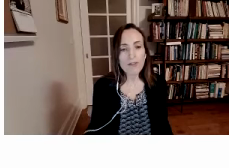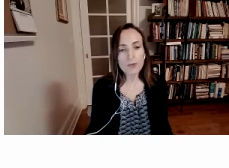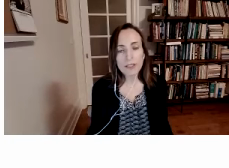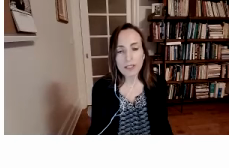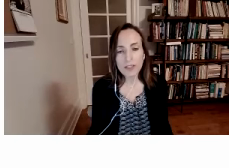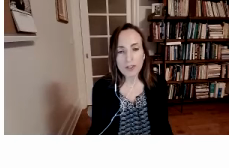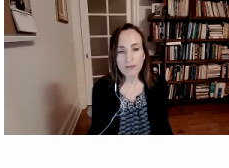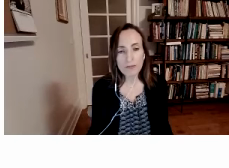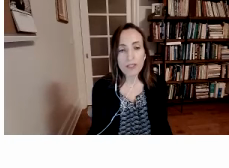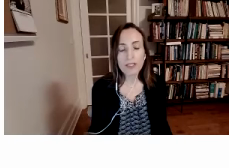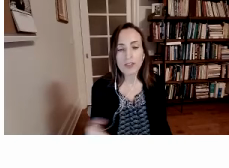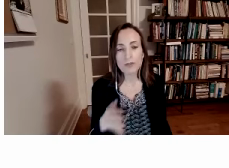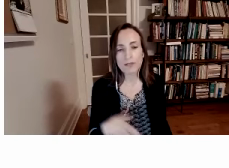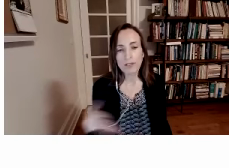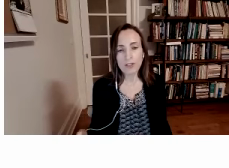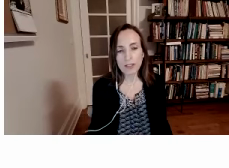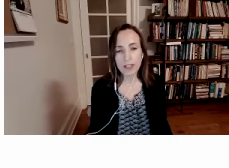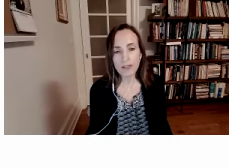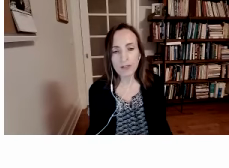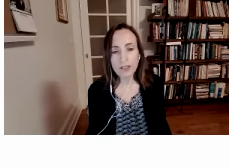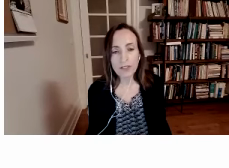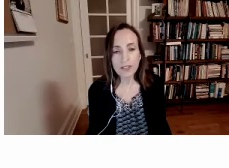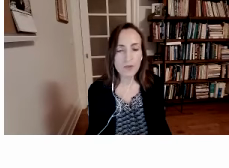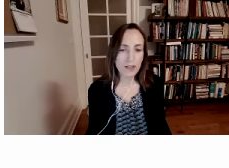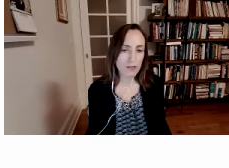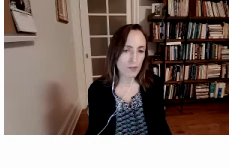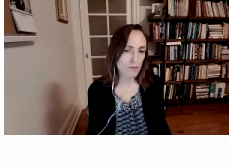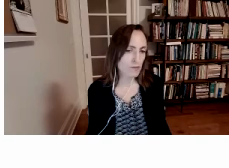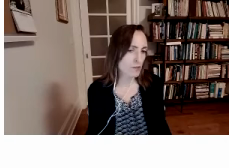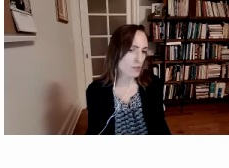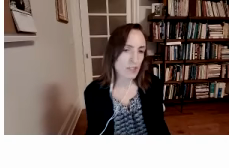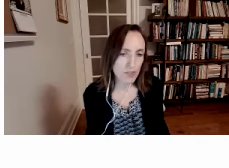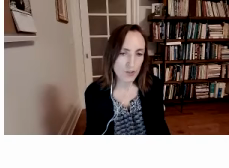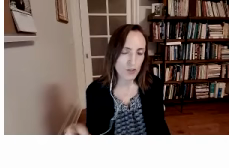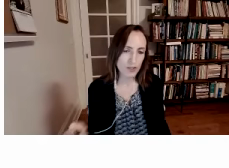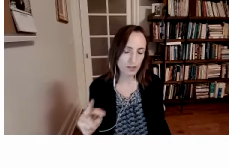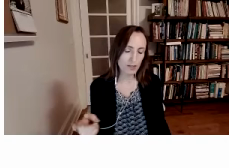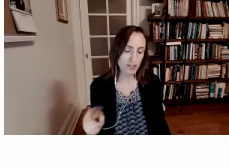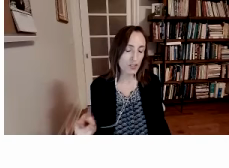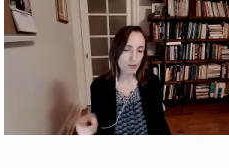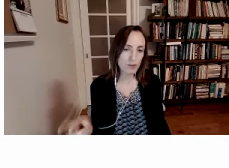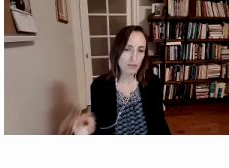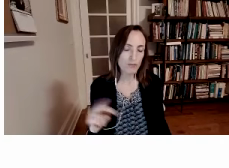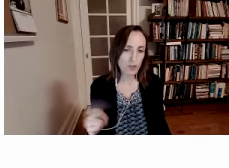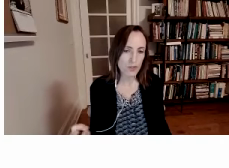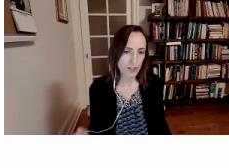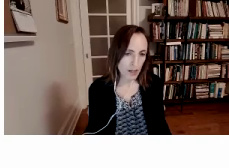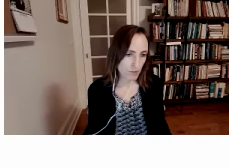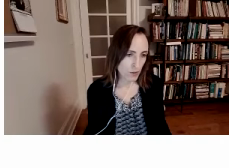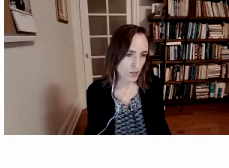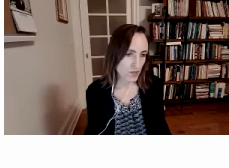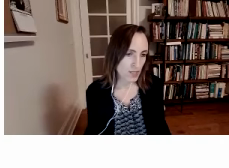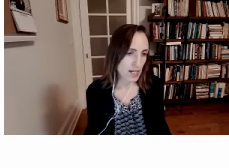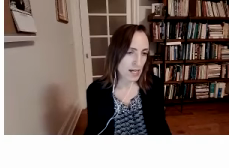multiple levels within each of the referential and lexical givenness. For alternatives, there's just a distinction between focused and